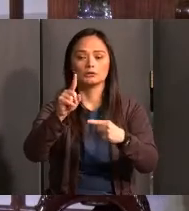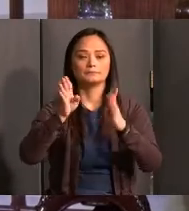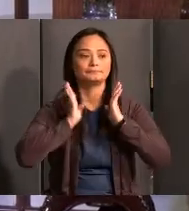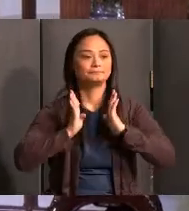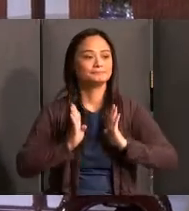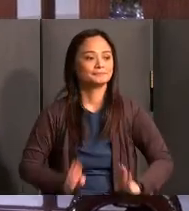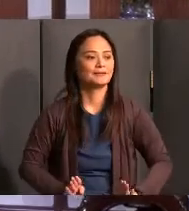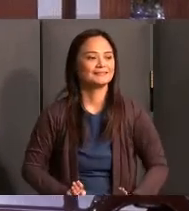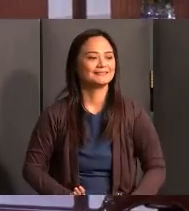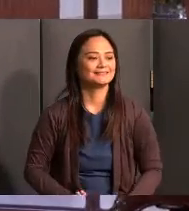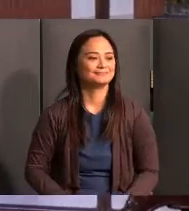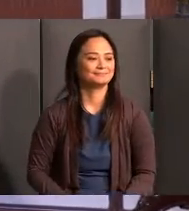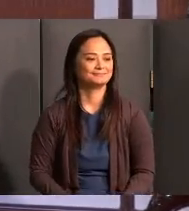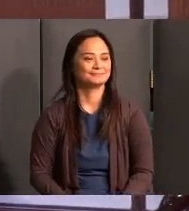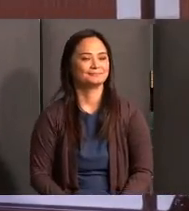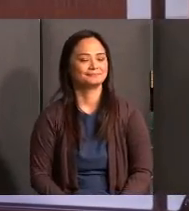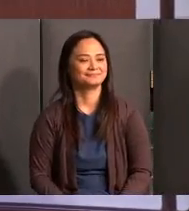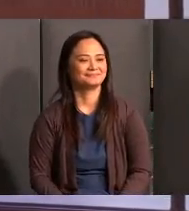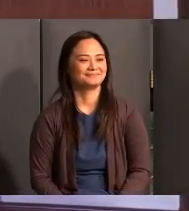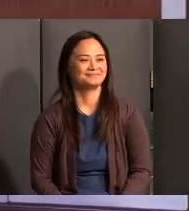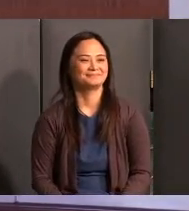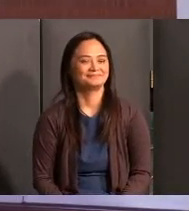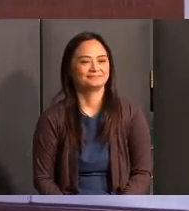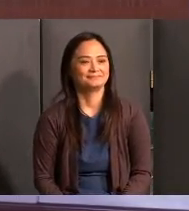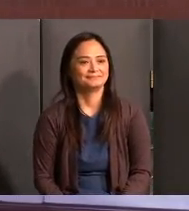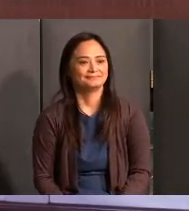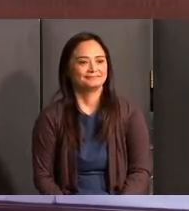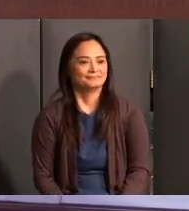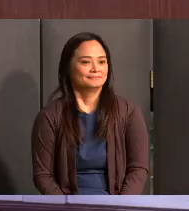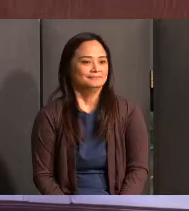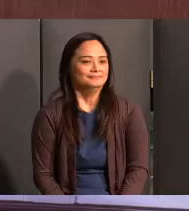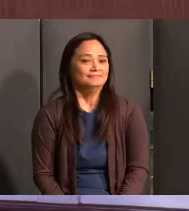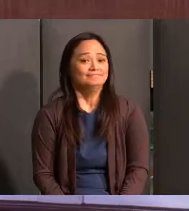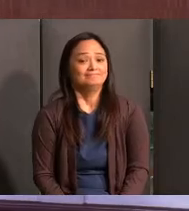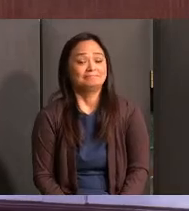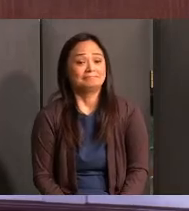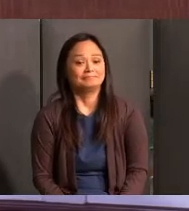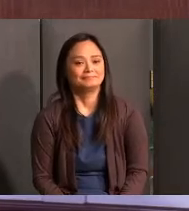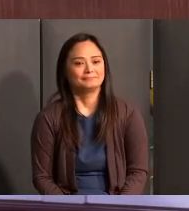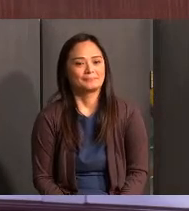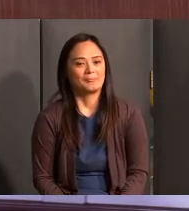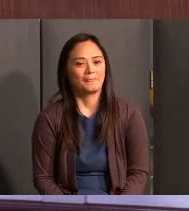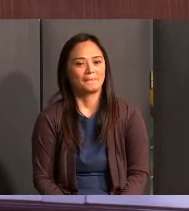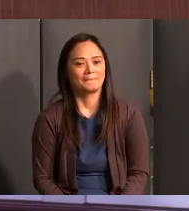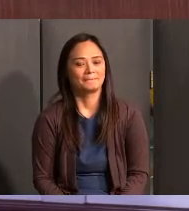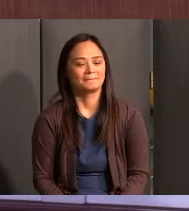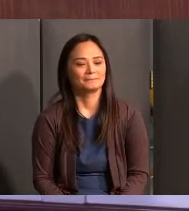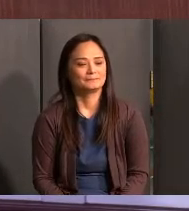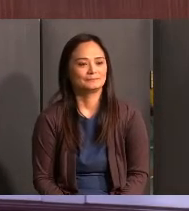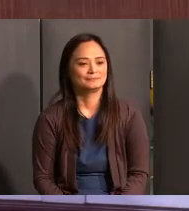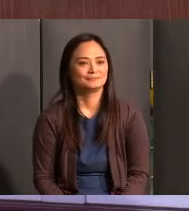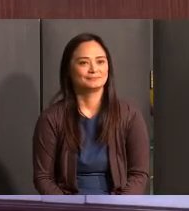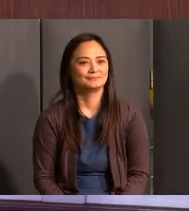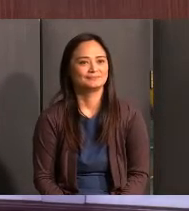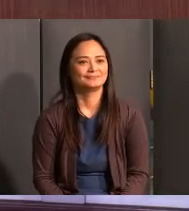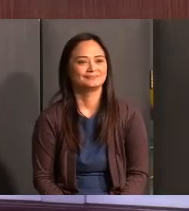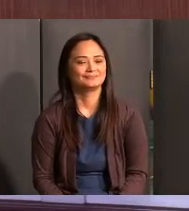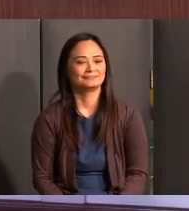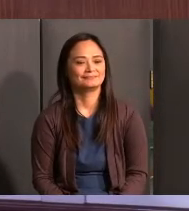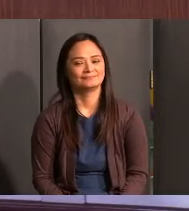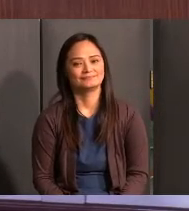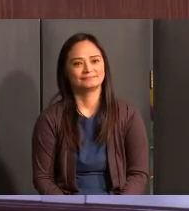The Ephesian church. And he says this, walk in love, as Christ also hath loved